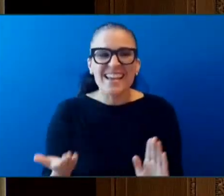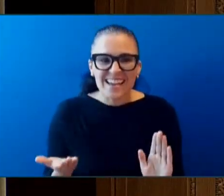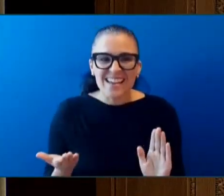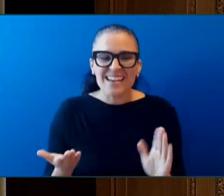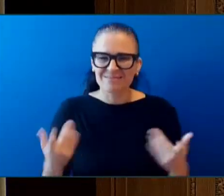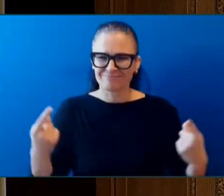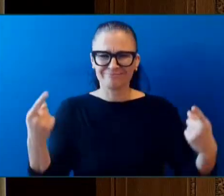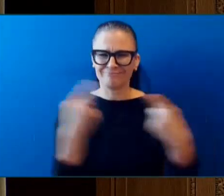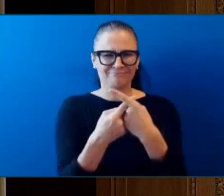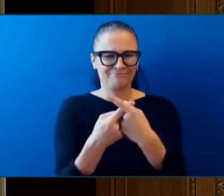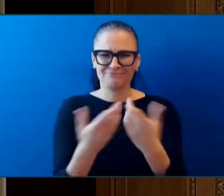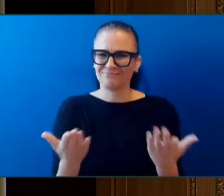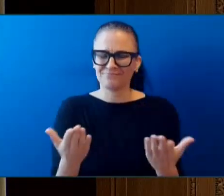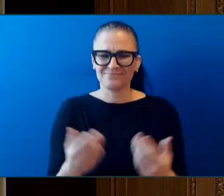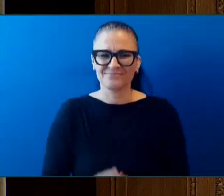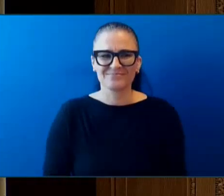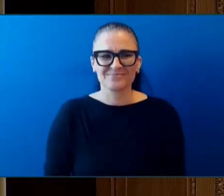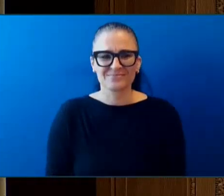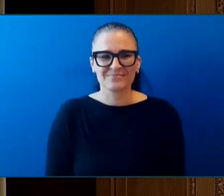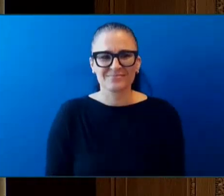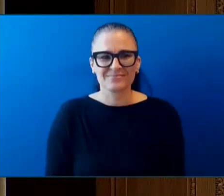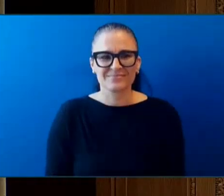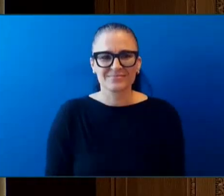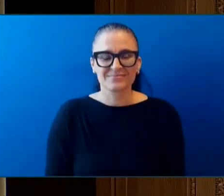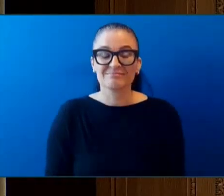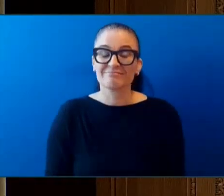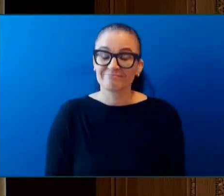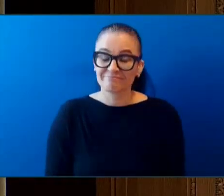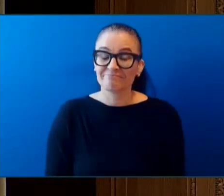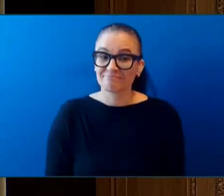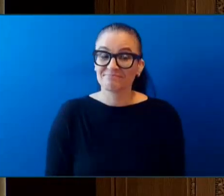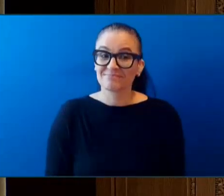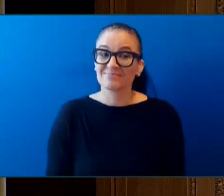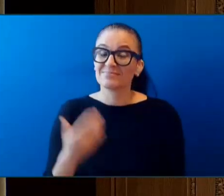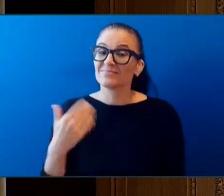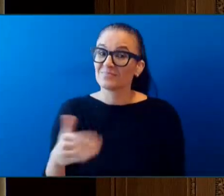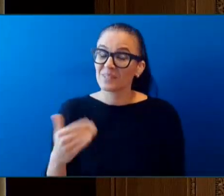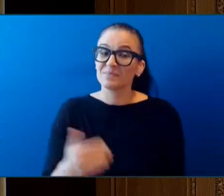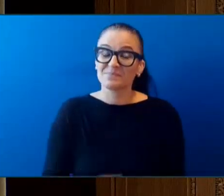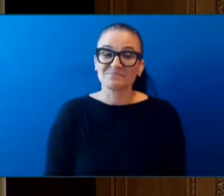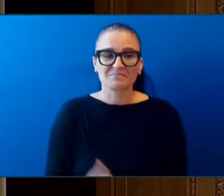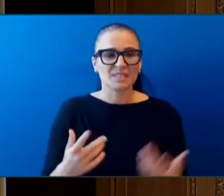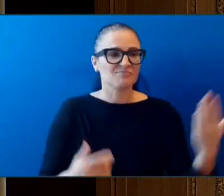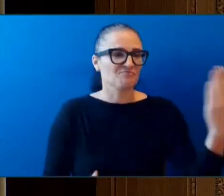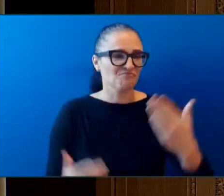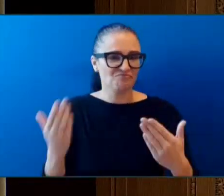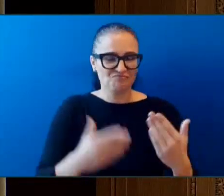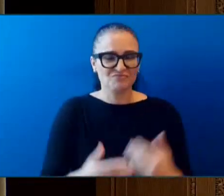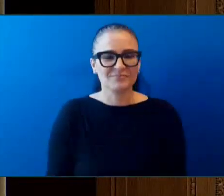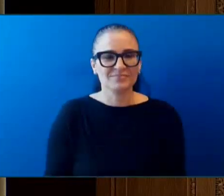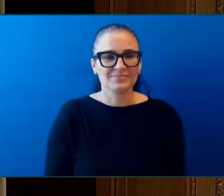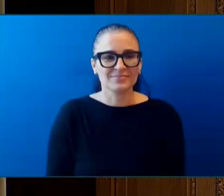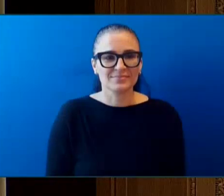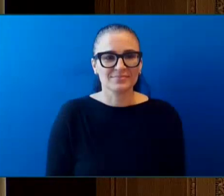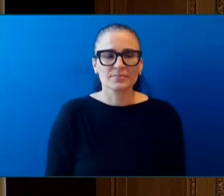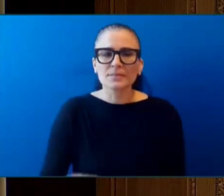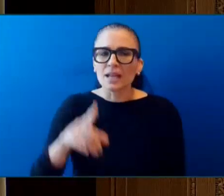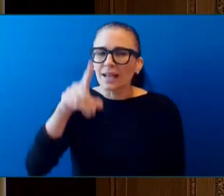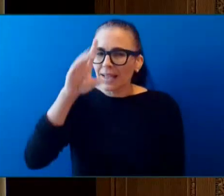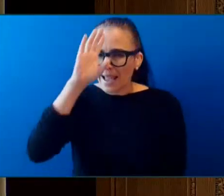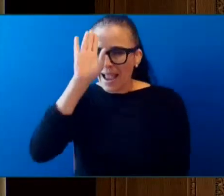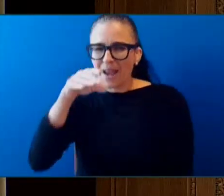Wow. Look, I know the Premier doesn't want to answer the question. It's a specific